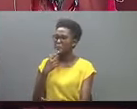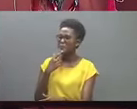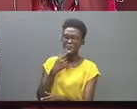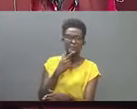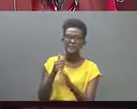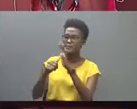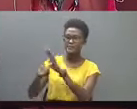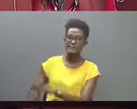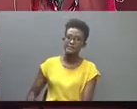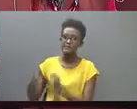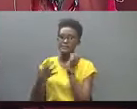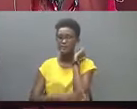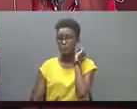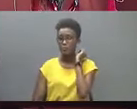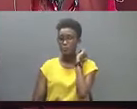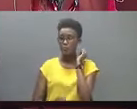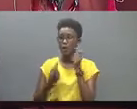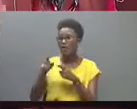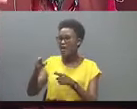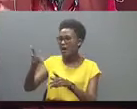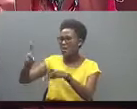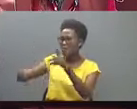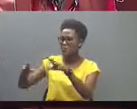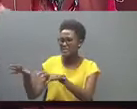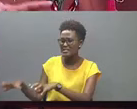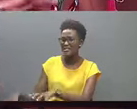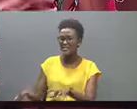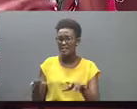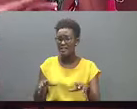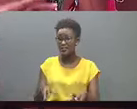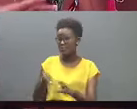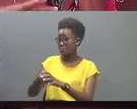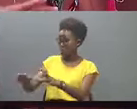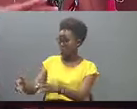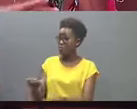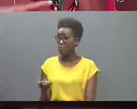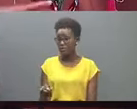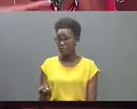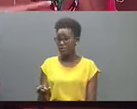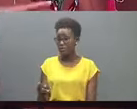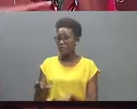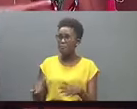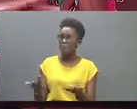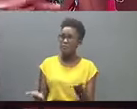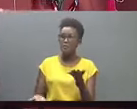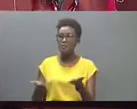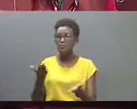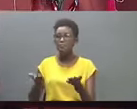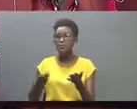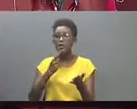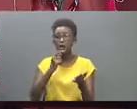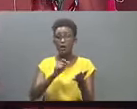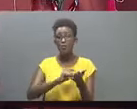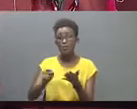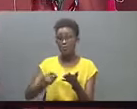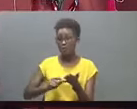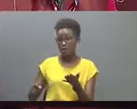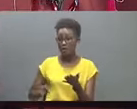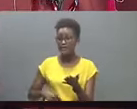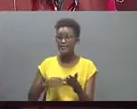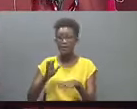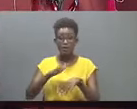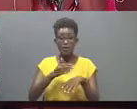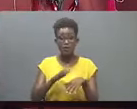nyazwe. The people were suffering. Abantu bari bababaye. The media highlighted their plight.